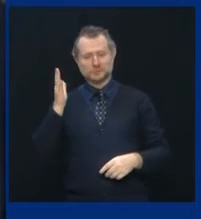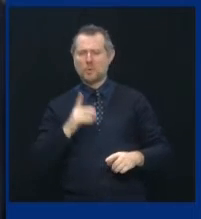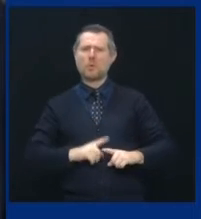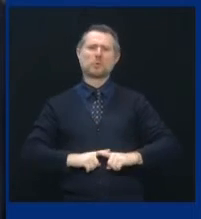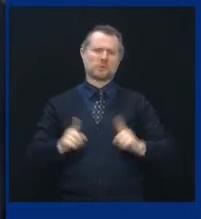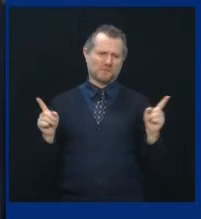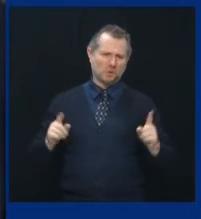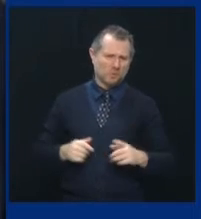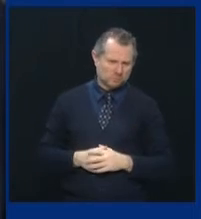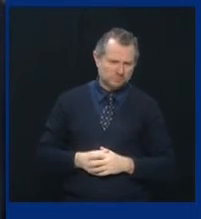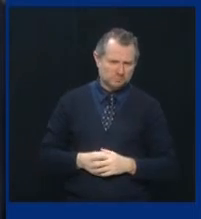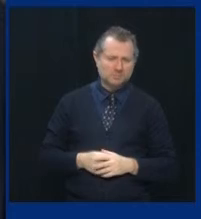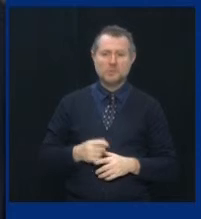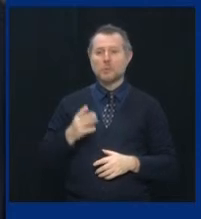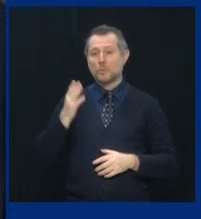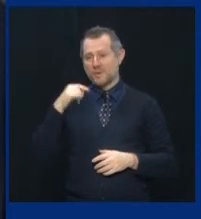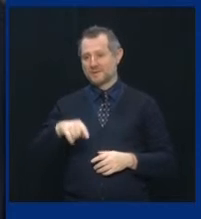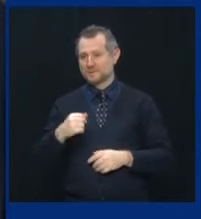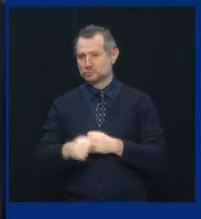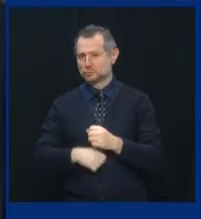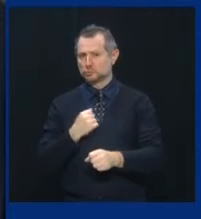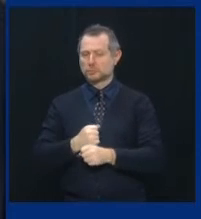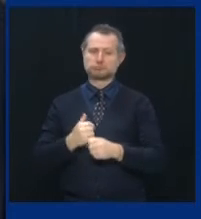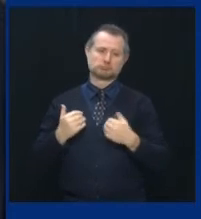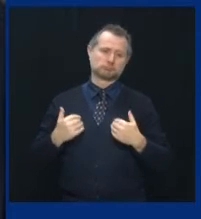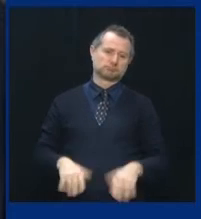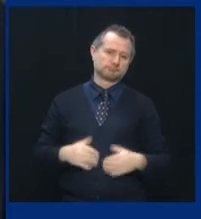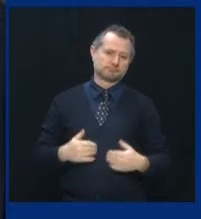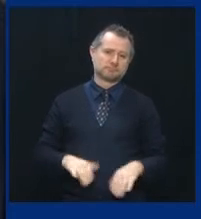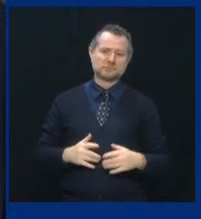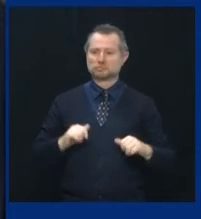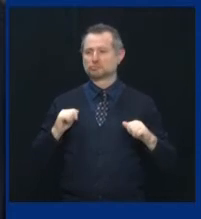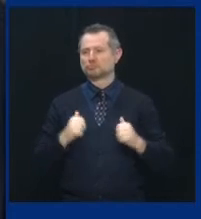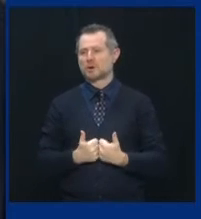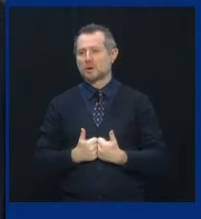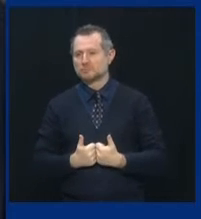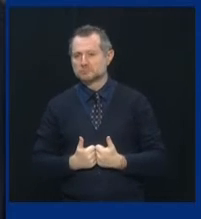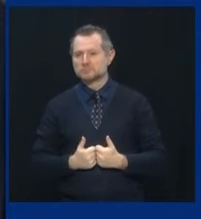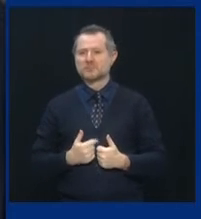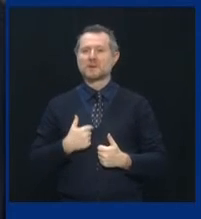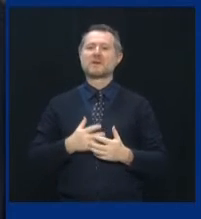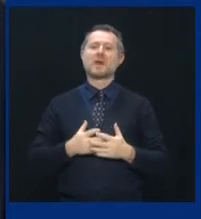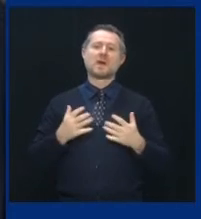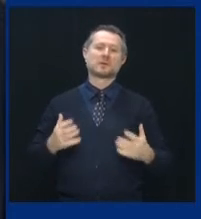it's a more challenging year for the state, and we have more to do.